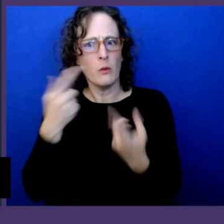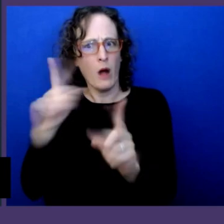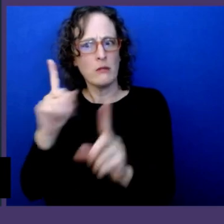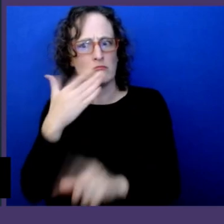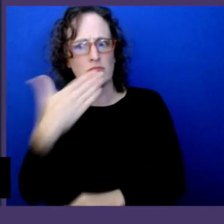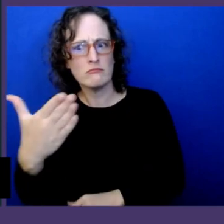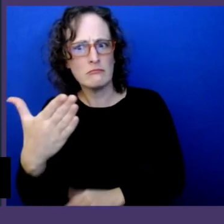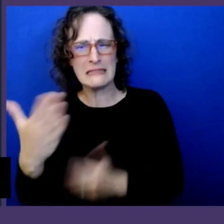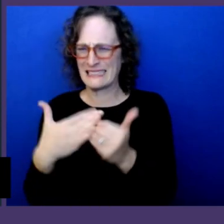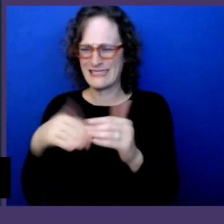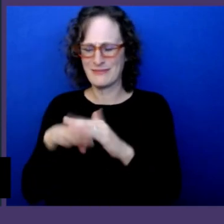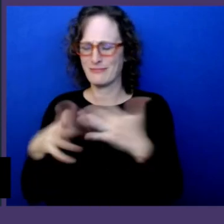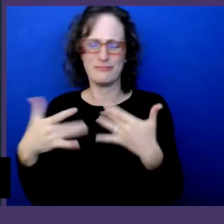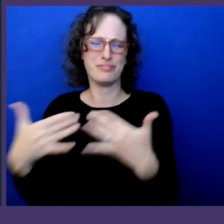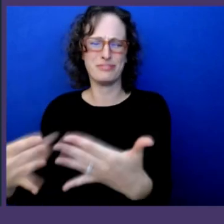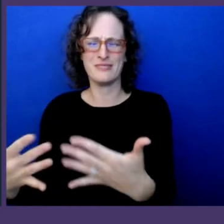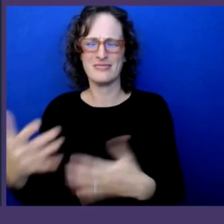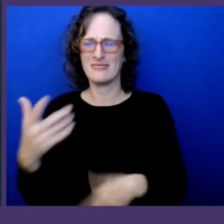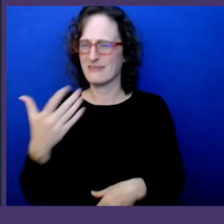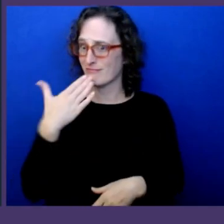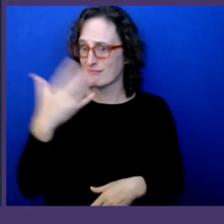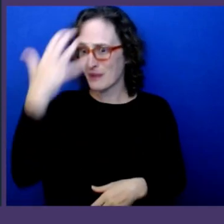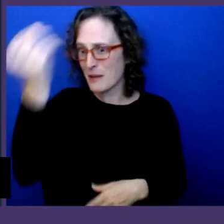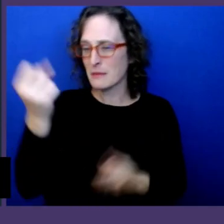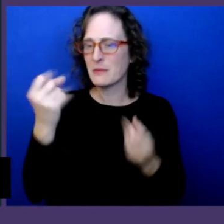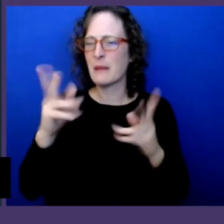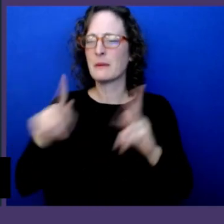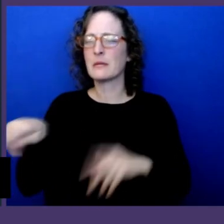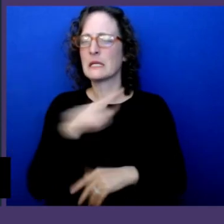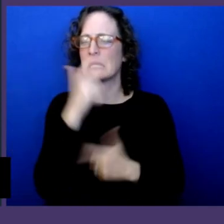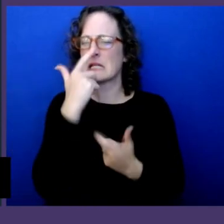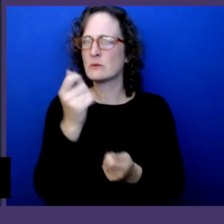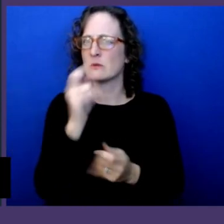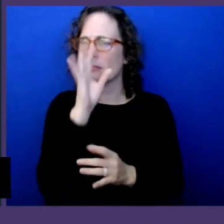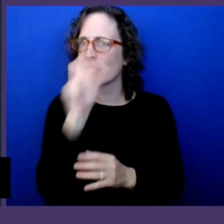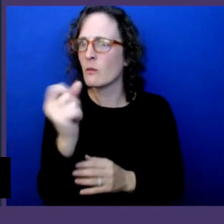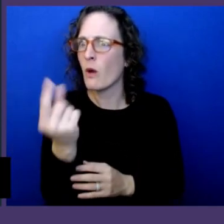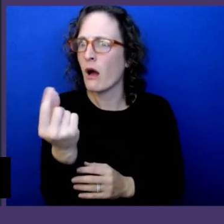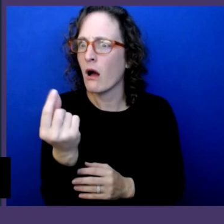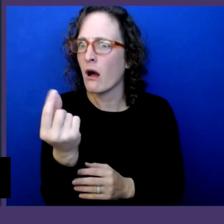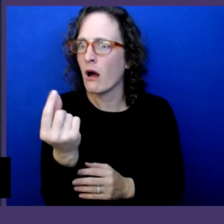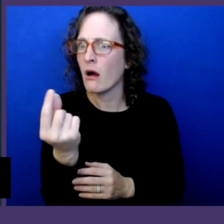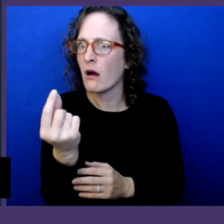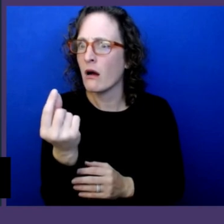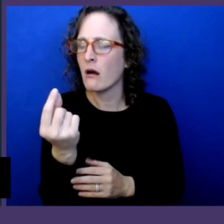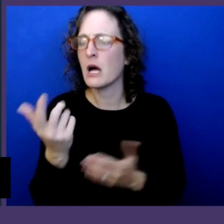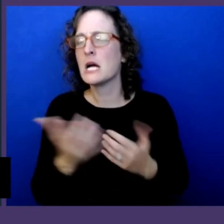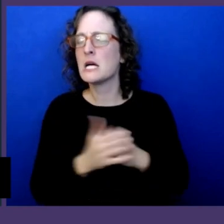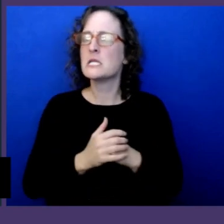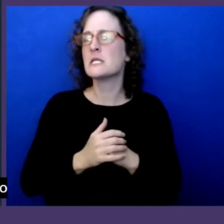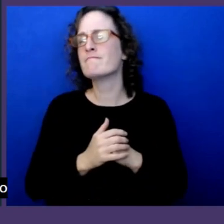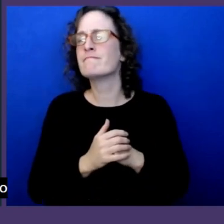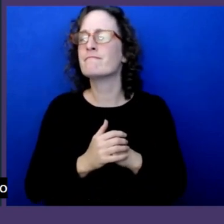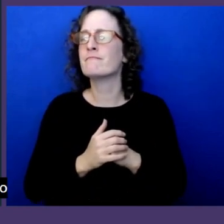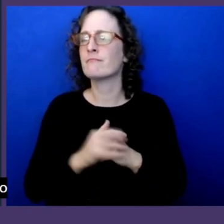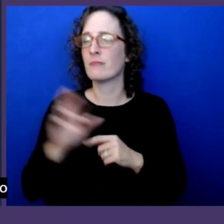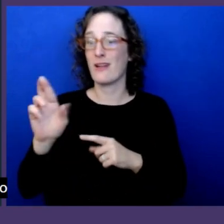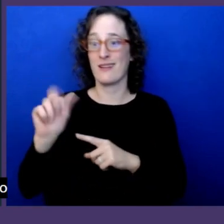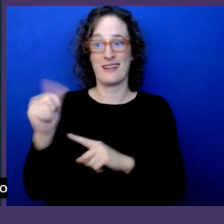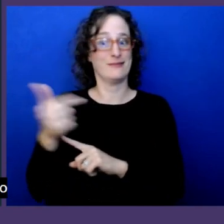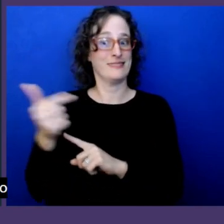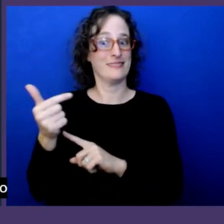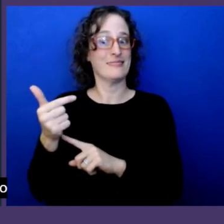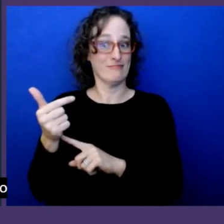a lot of people are really interested in basically retrieval augmented generation. And on the bottom, I have like an example of